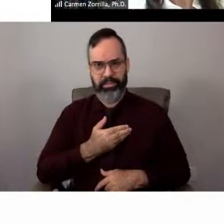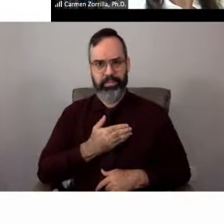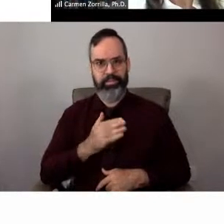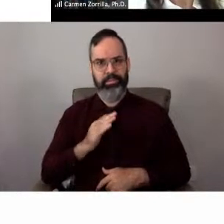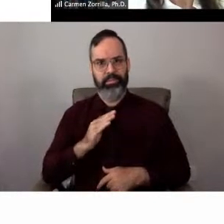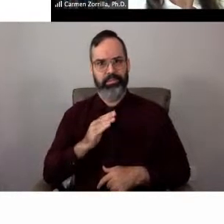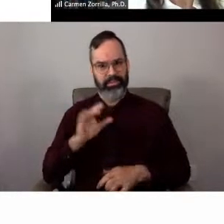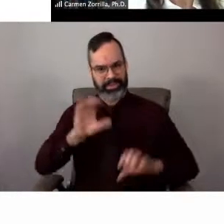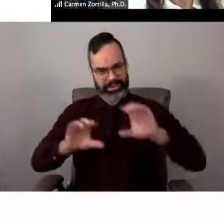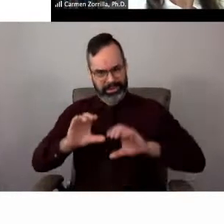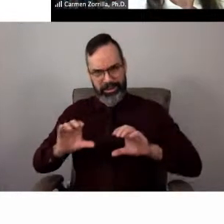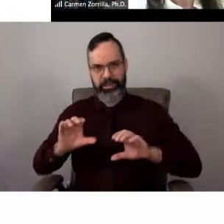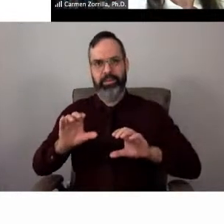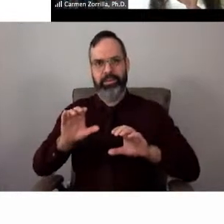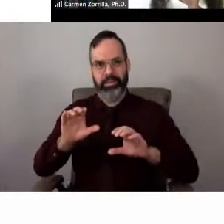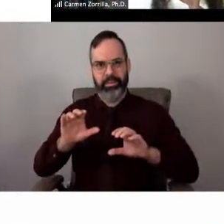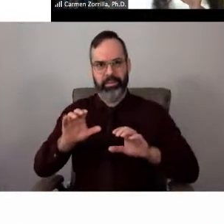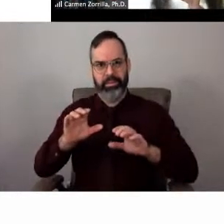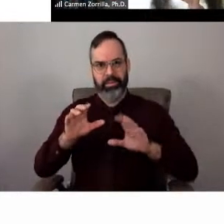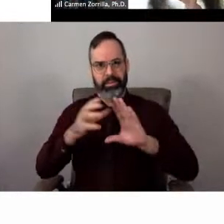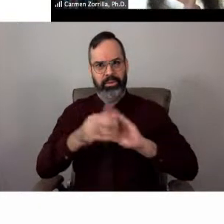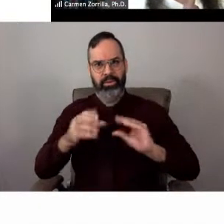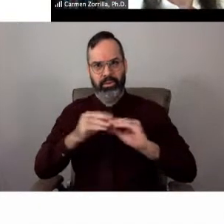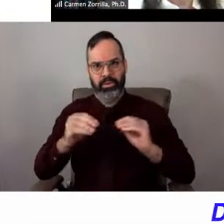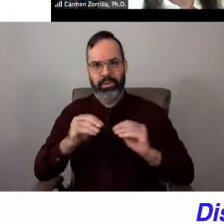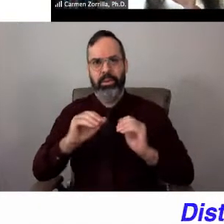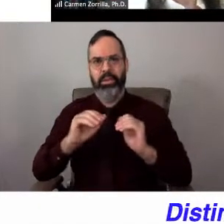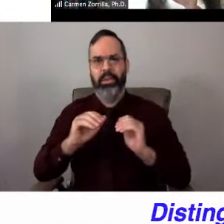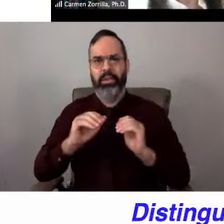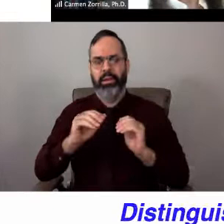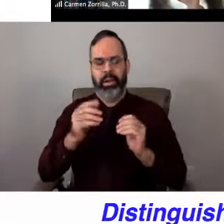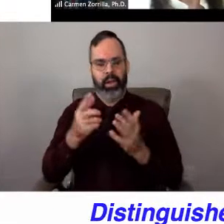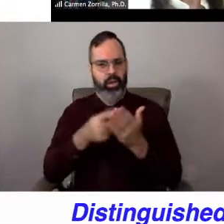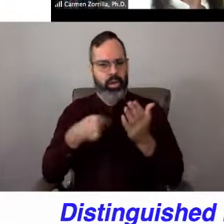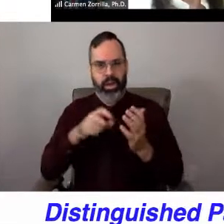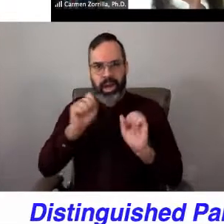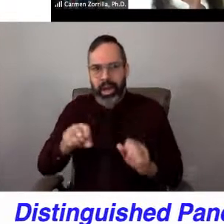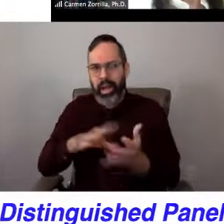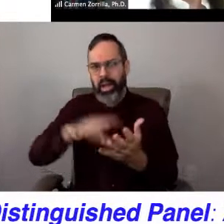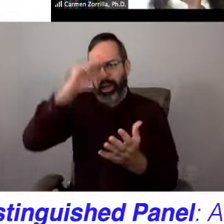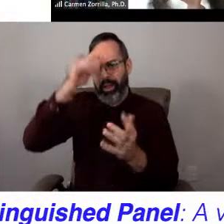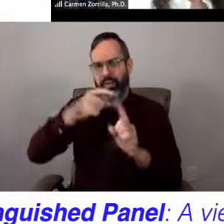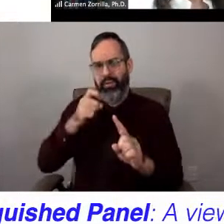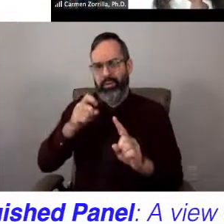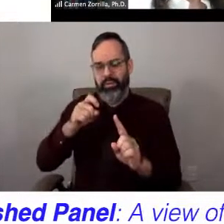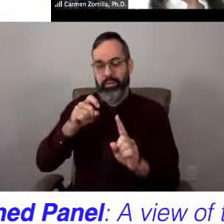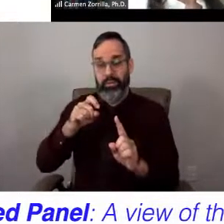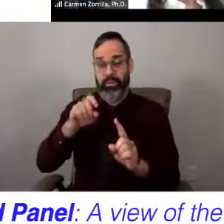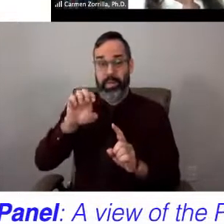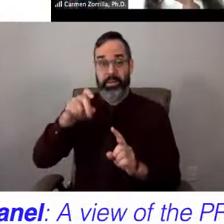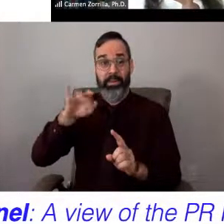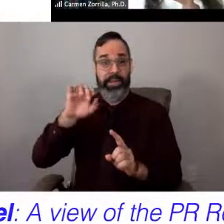scientific brainstorming in terms of what to learn from the epidemic locally. We also